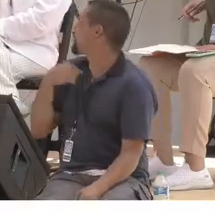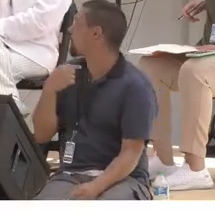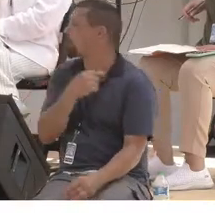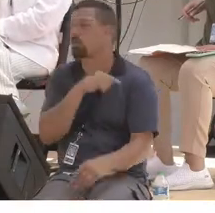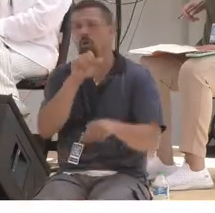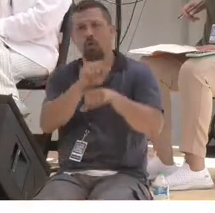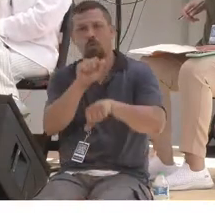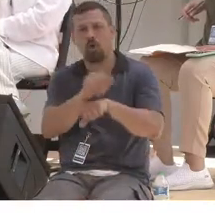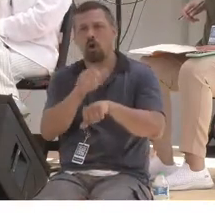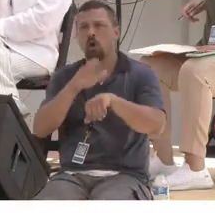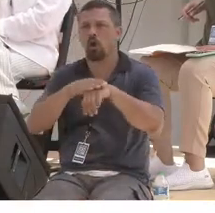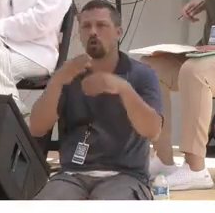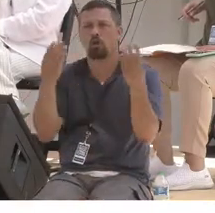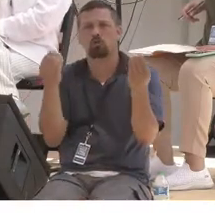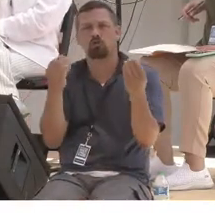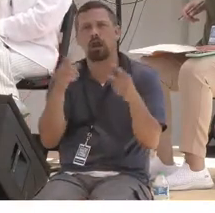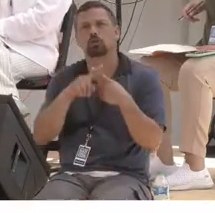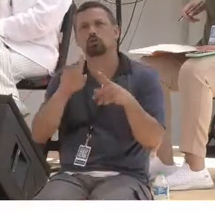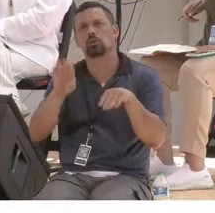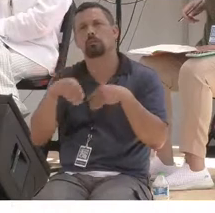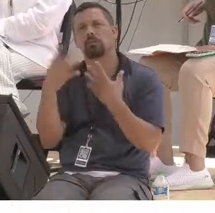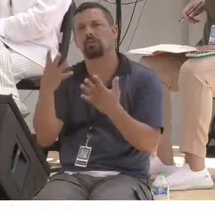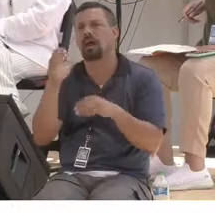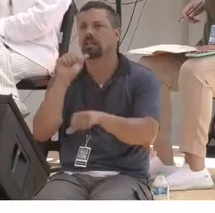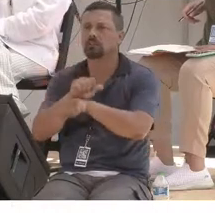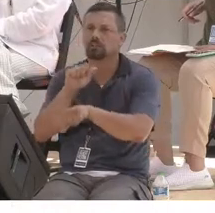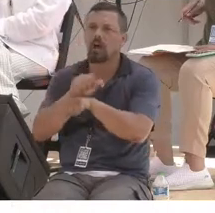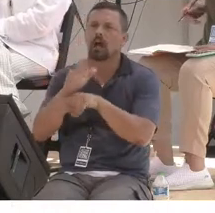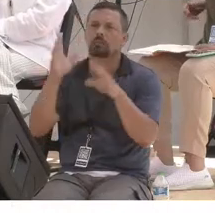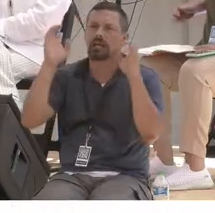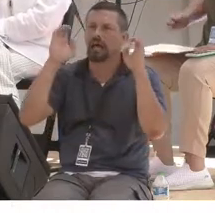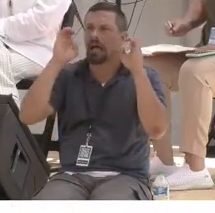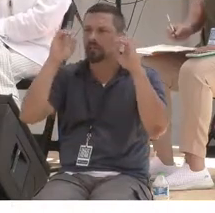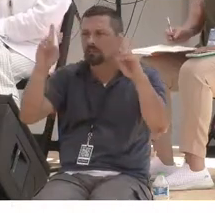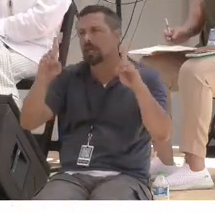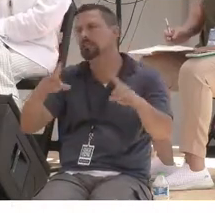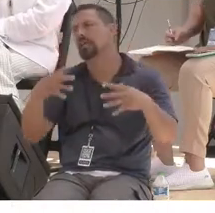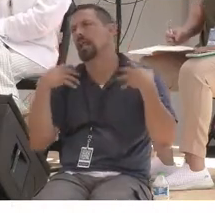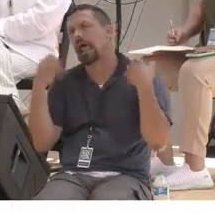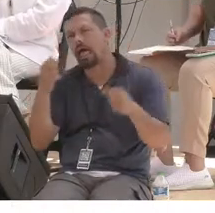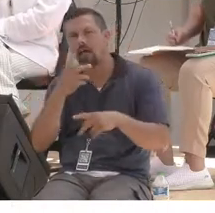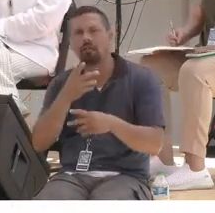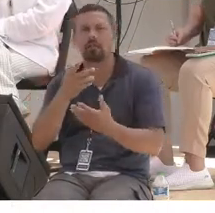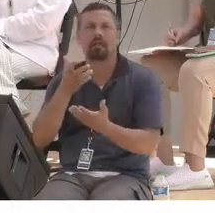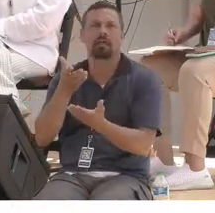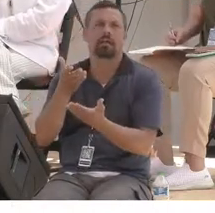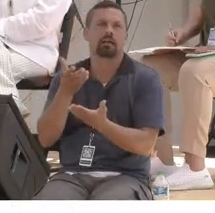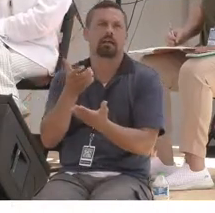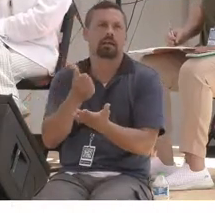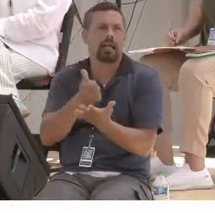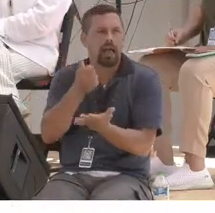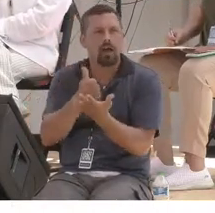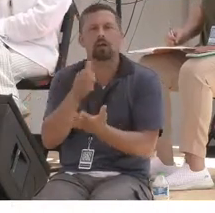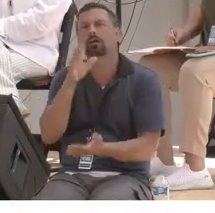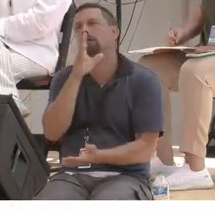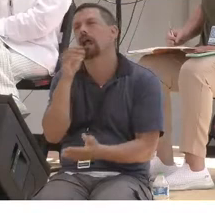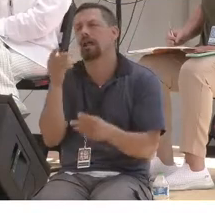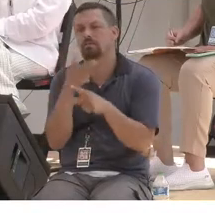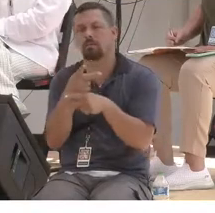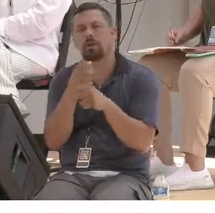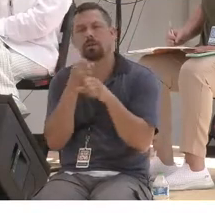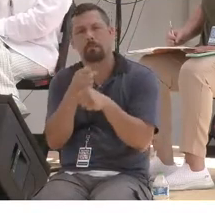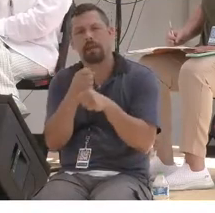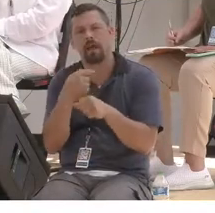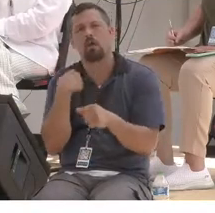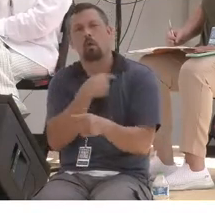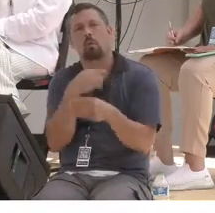the ground to provide jobs, healthcare, education, any humanitarian work and social projects. And the products they make, so we